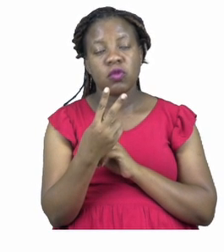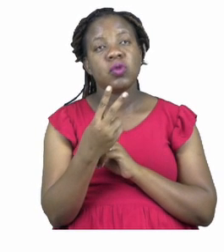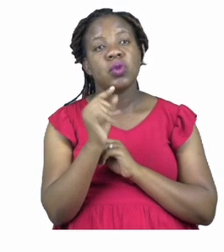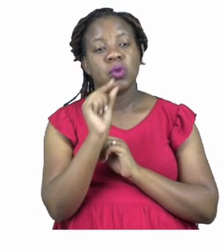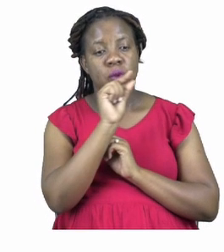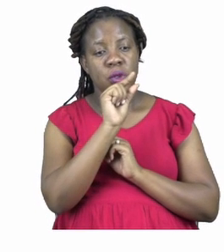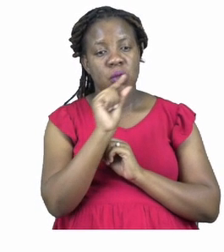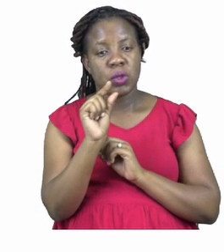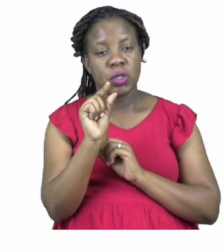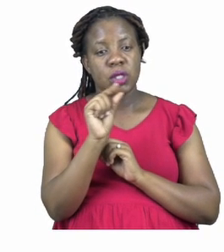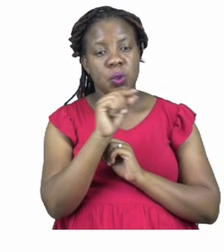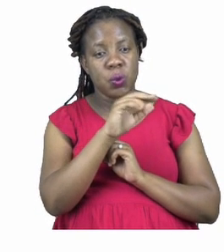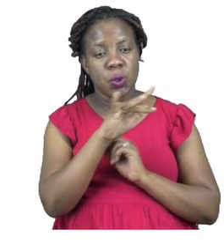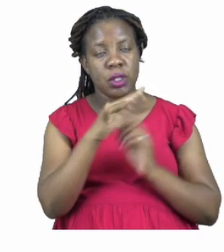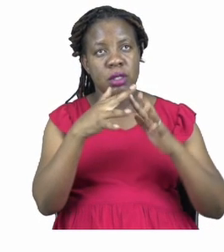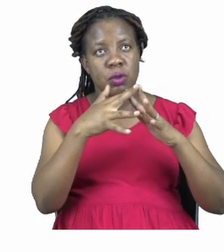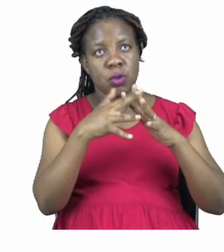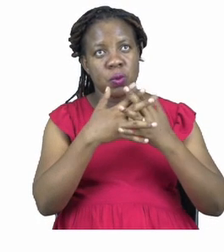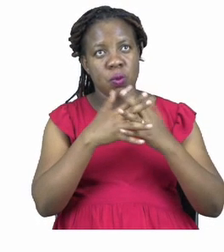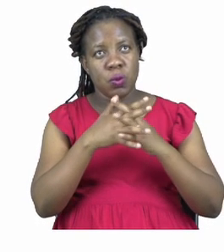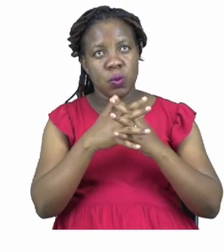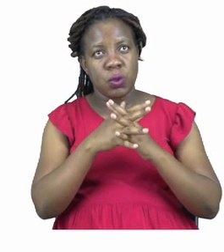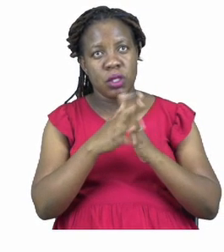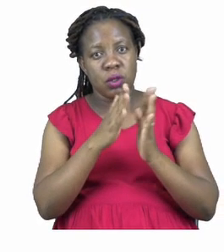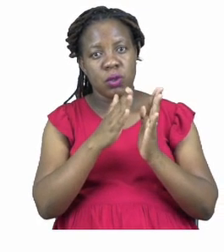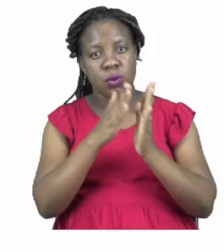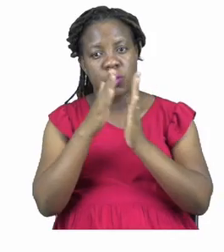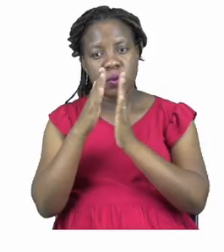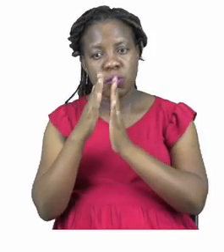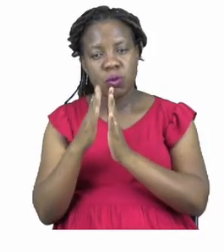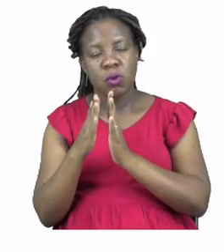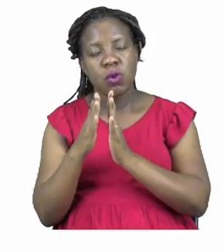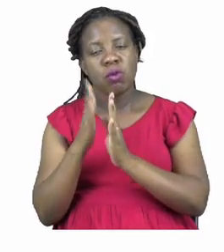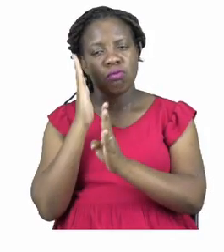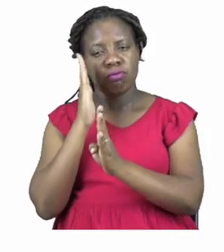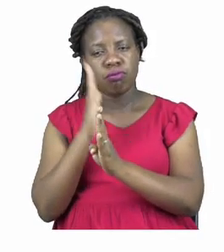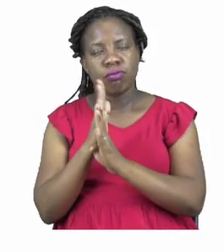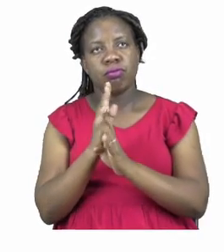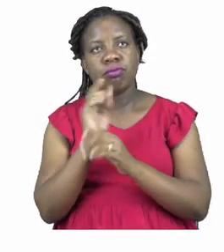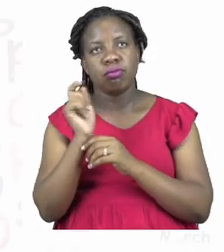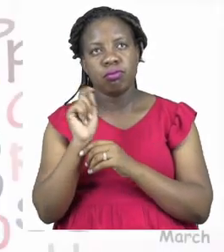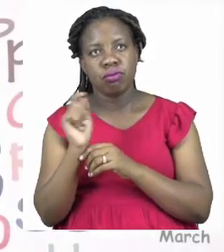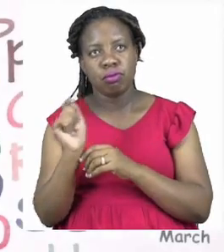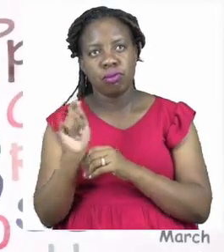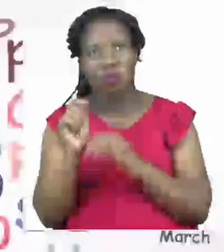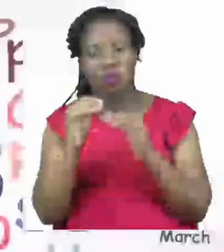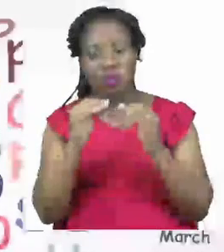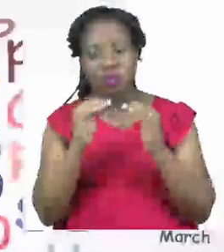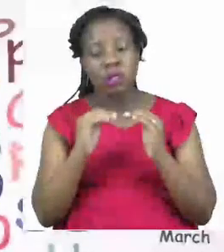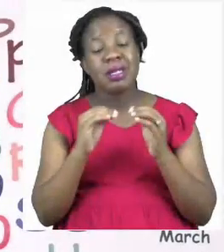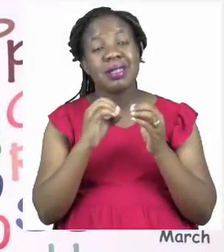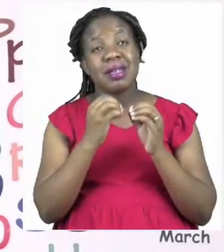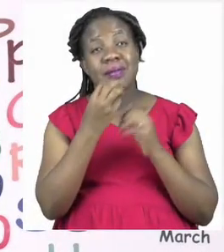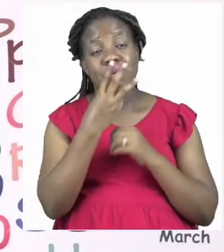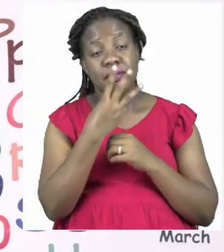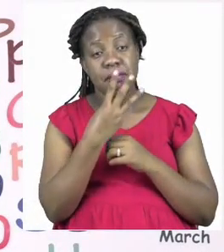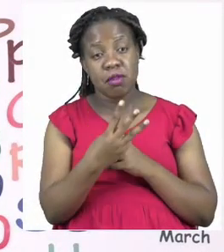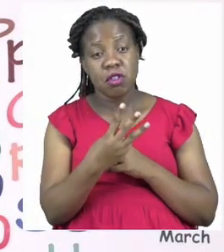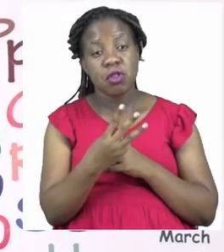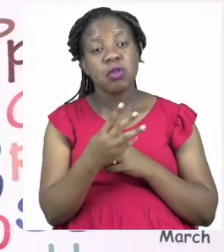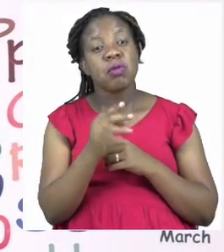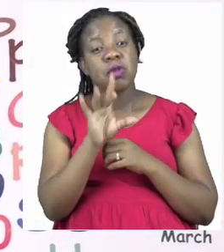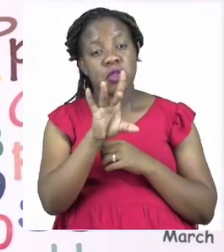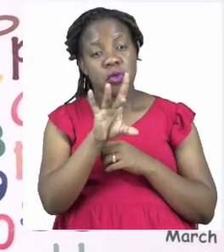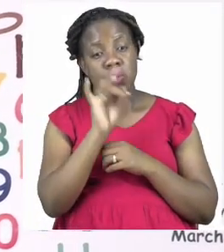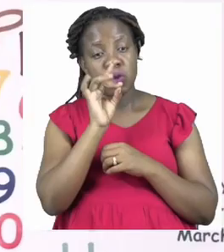we write 3 sentences. Let's take a look at the board. Now, remember they don't want you to